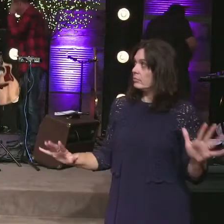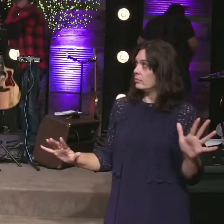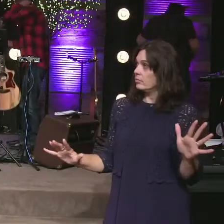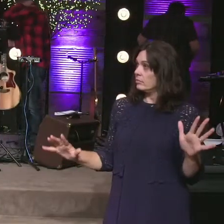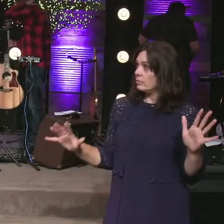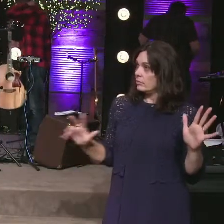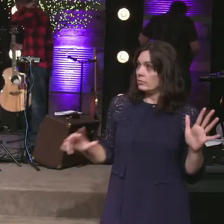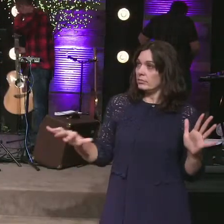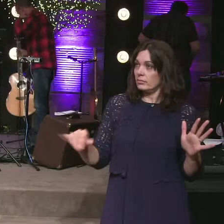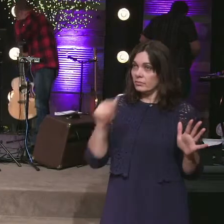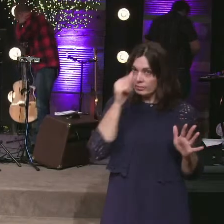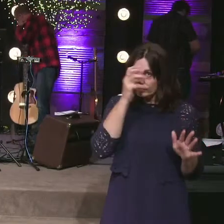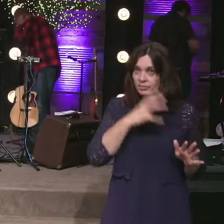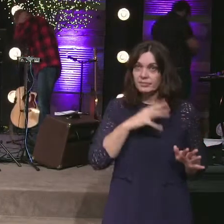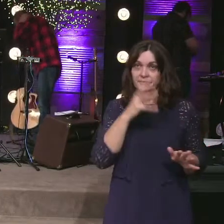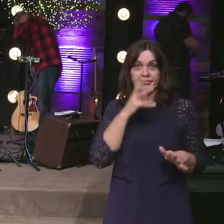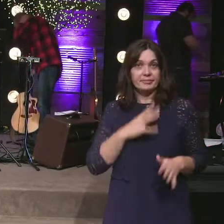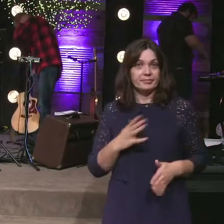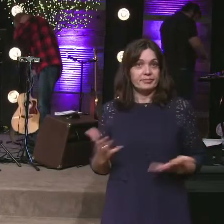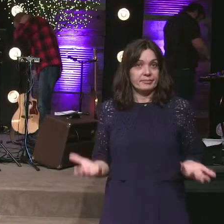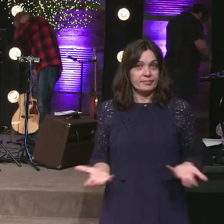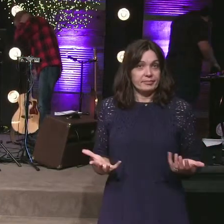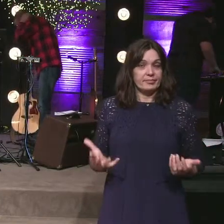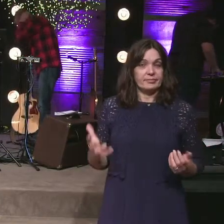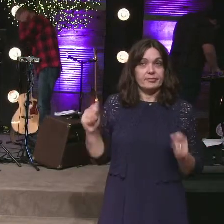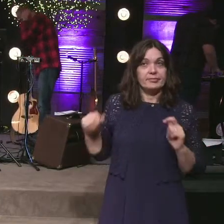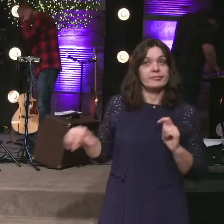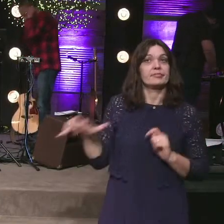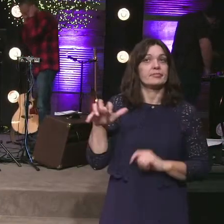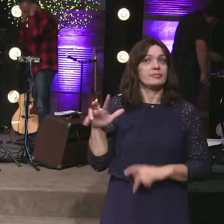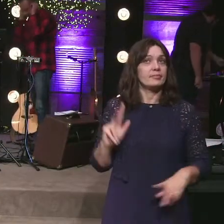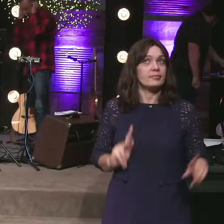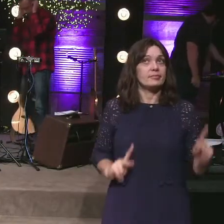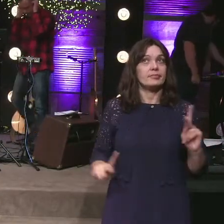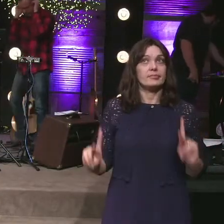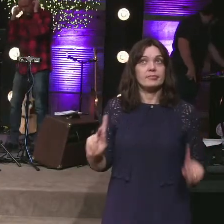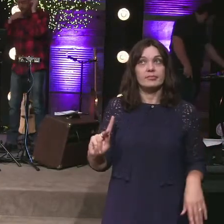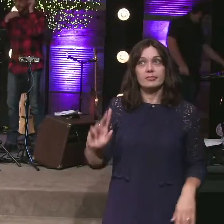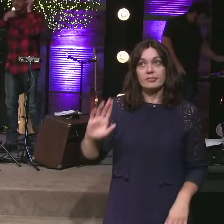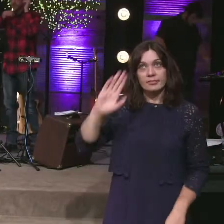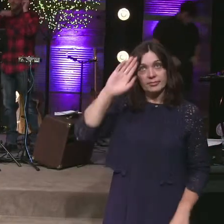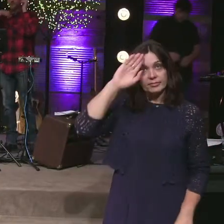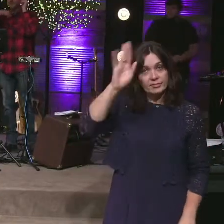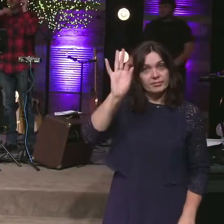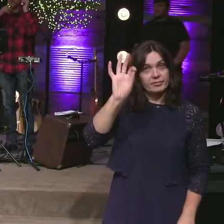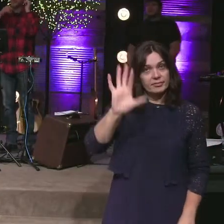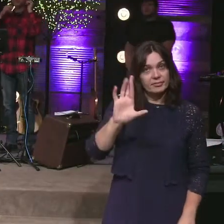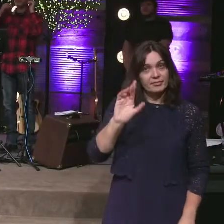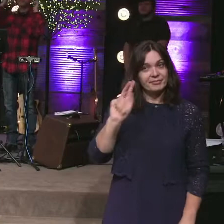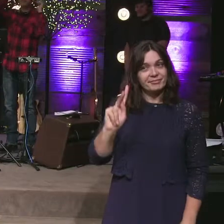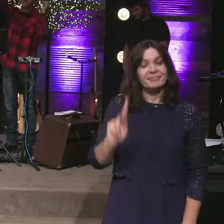women, among people. Hi, Pastor Rick.